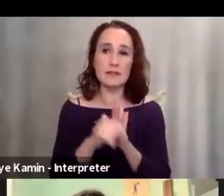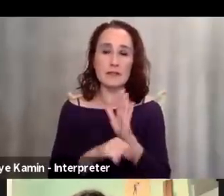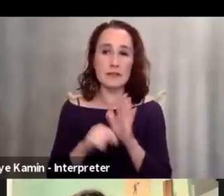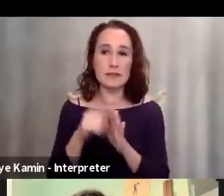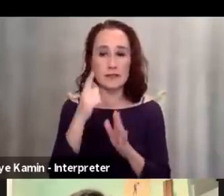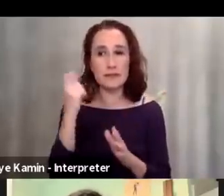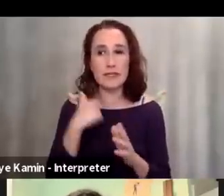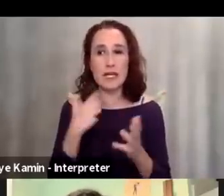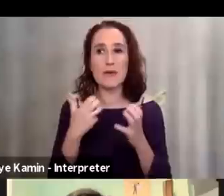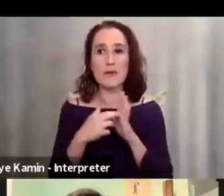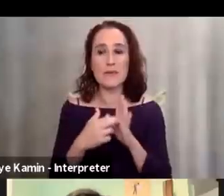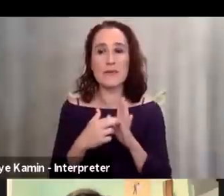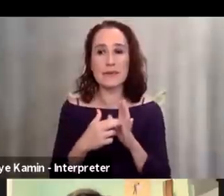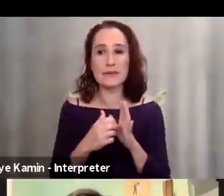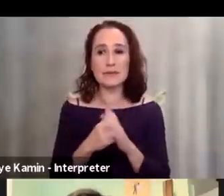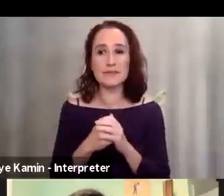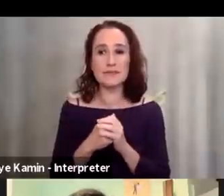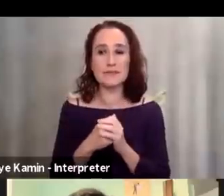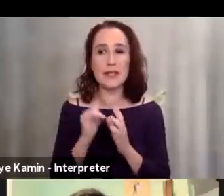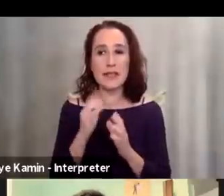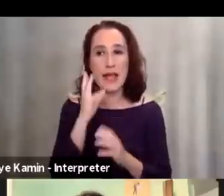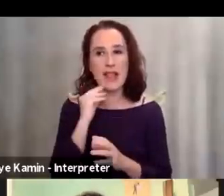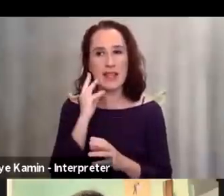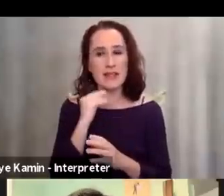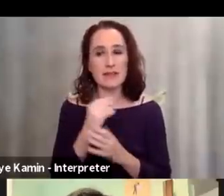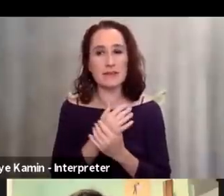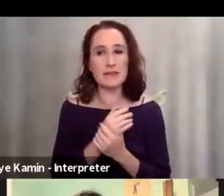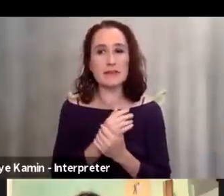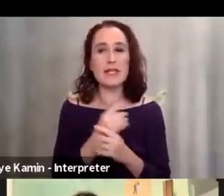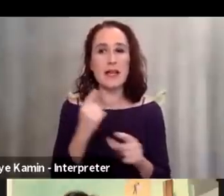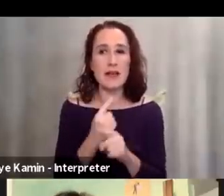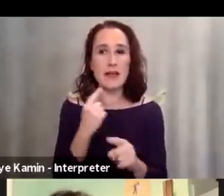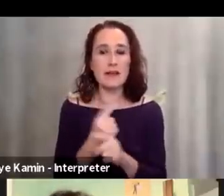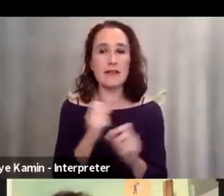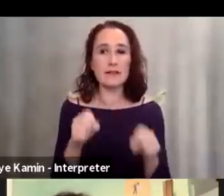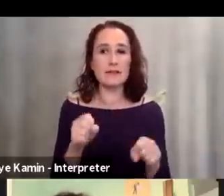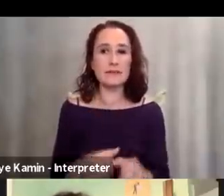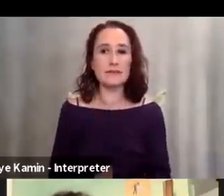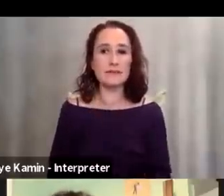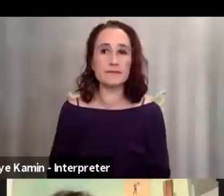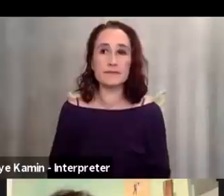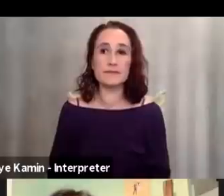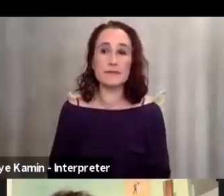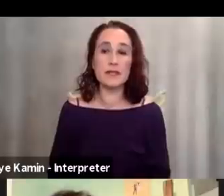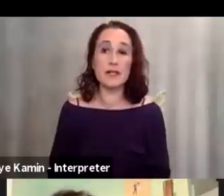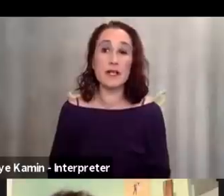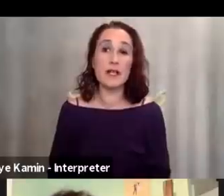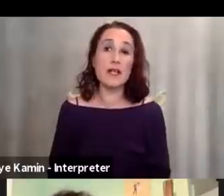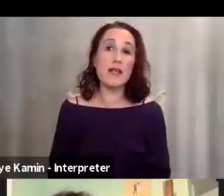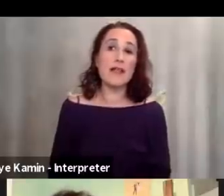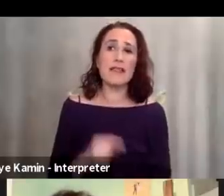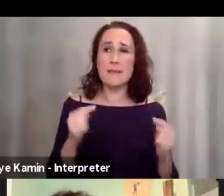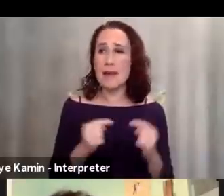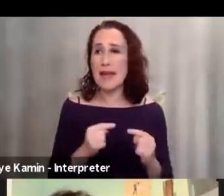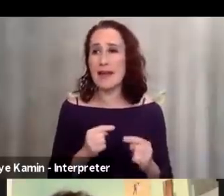I wanted to really represent that experience as accurately as I could, with the pain of it and the hurt of it,